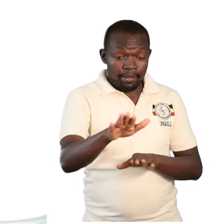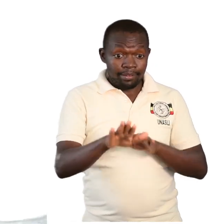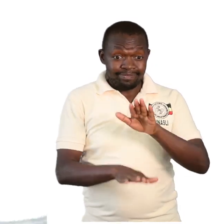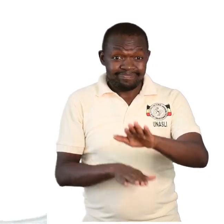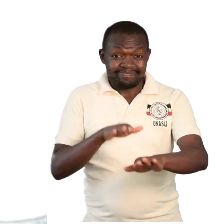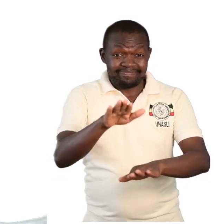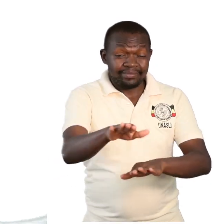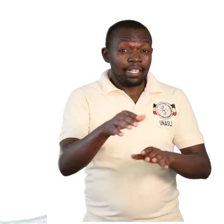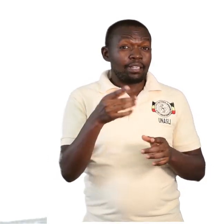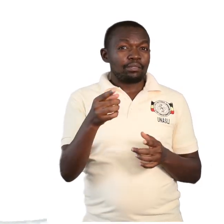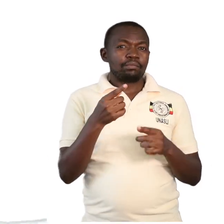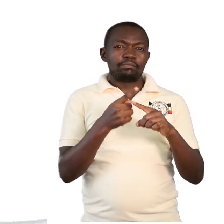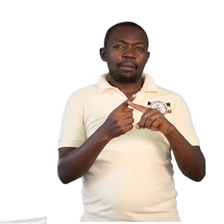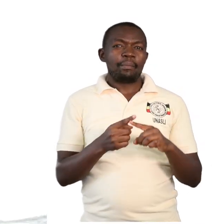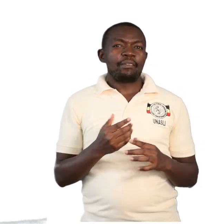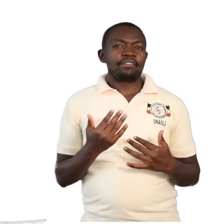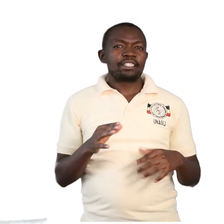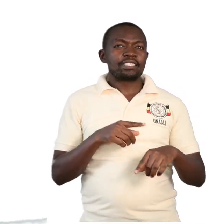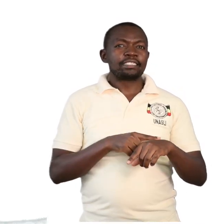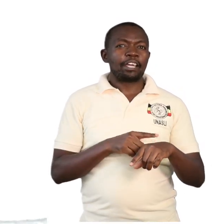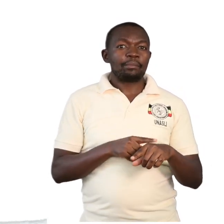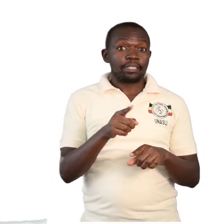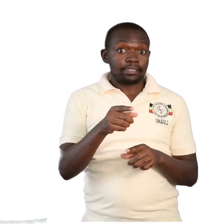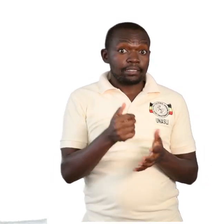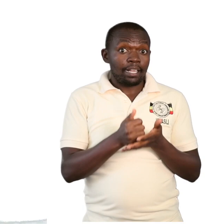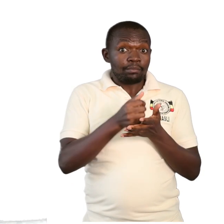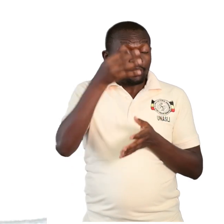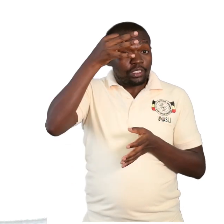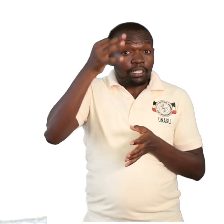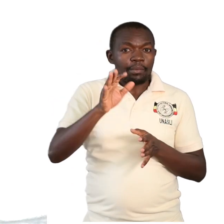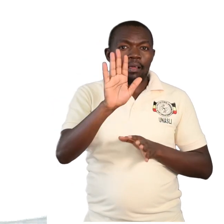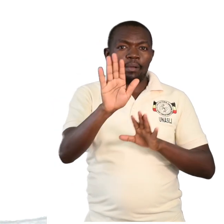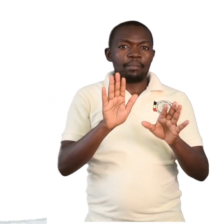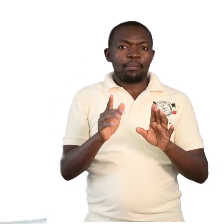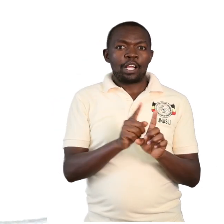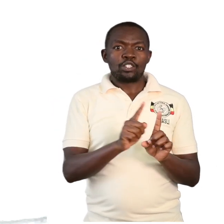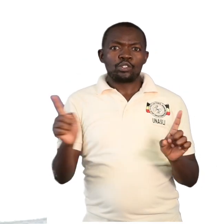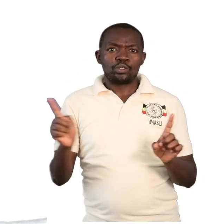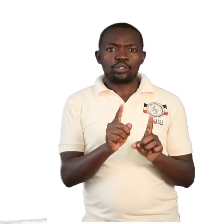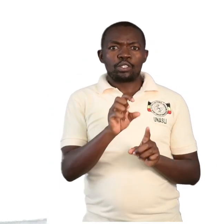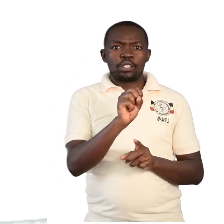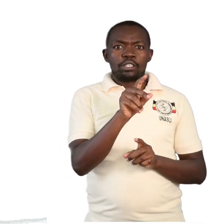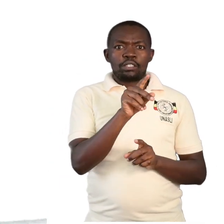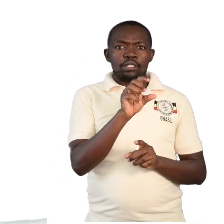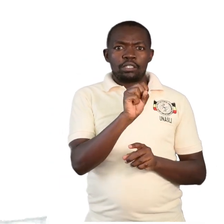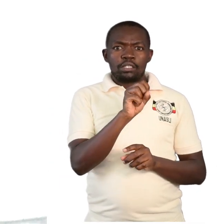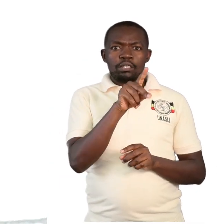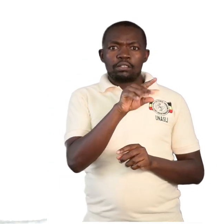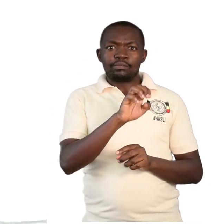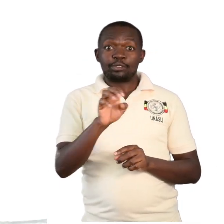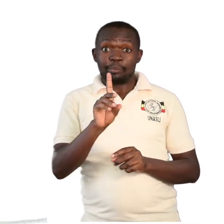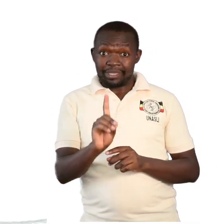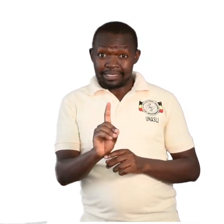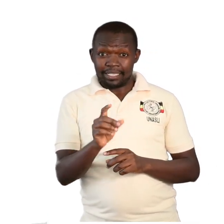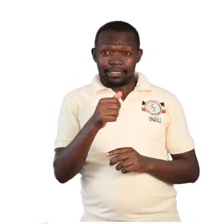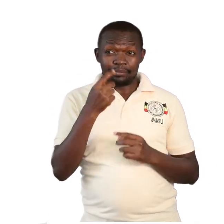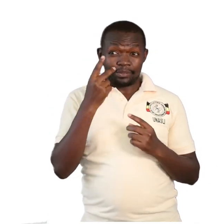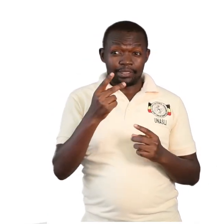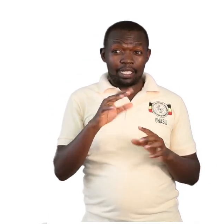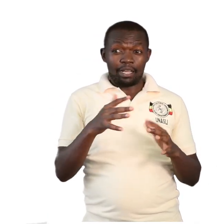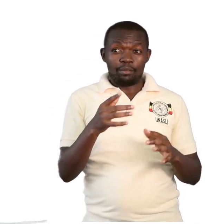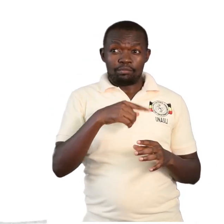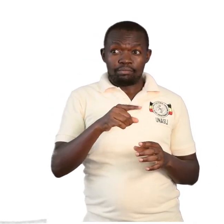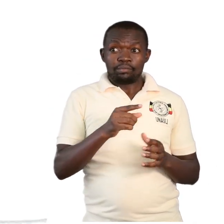your time, and you've determined your speed, I want you to work out this example, and let's see if you've